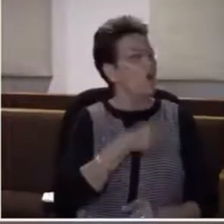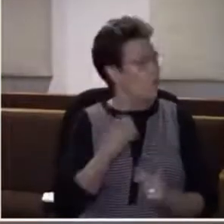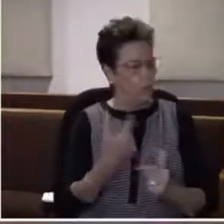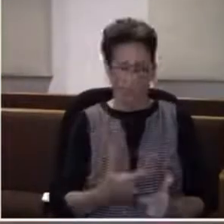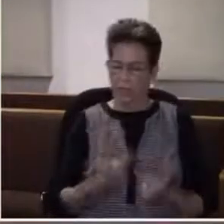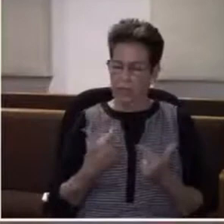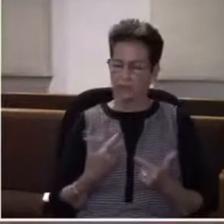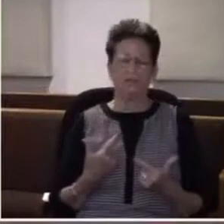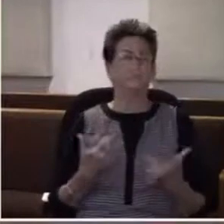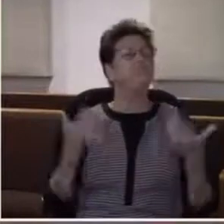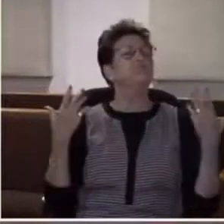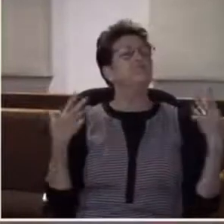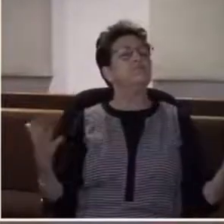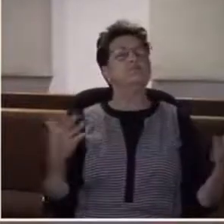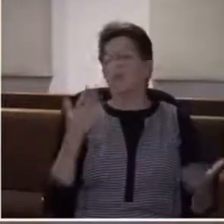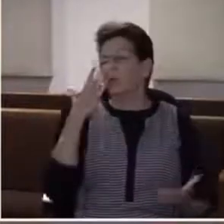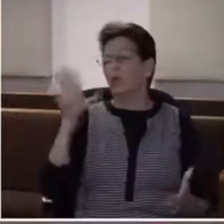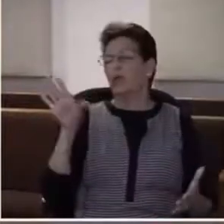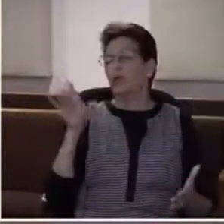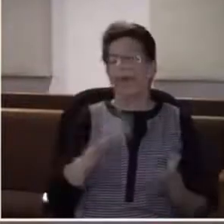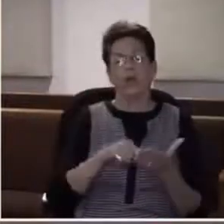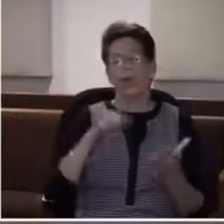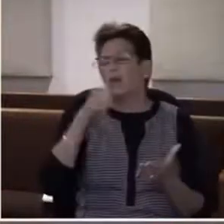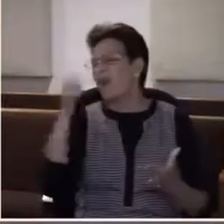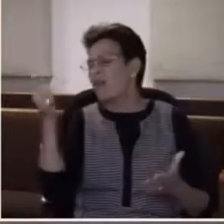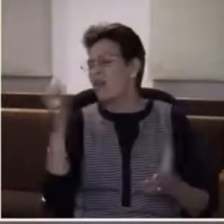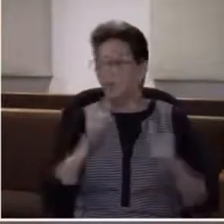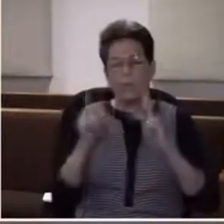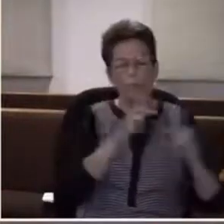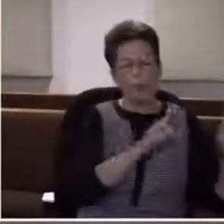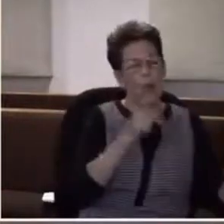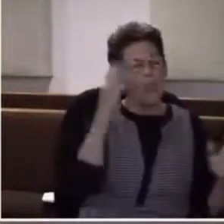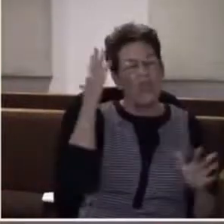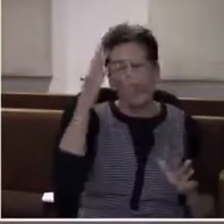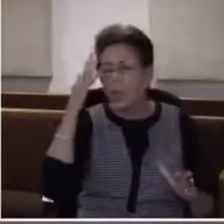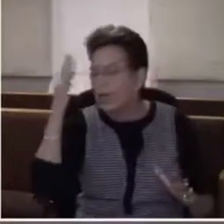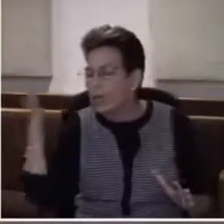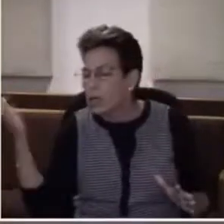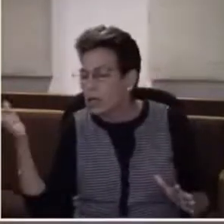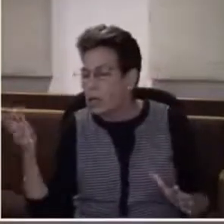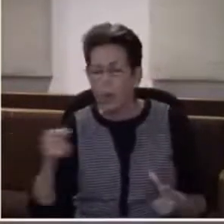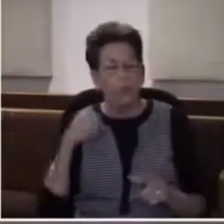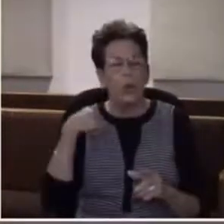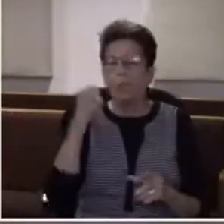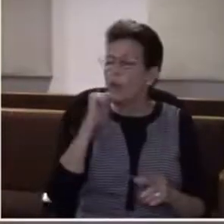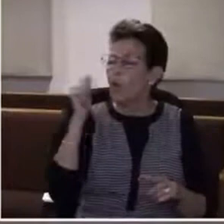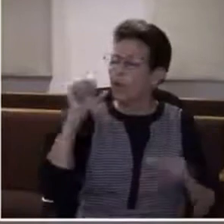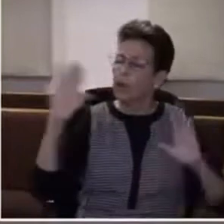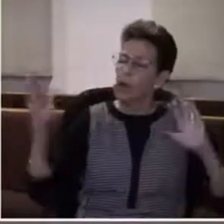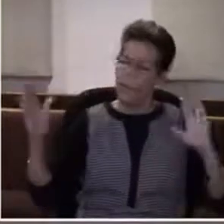even care what other people think. We won't even compare.